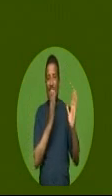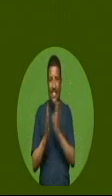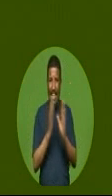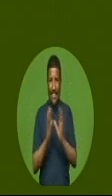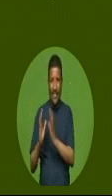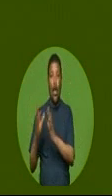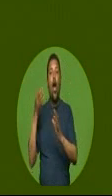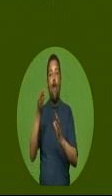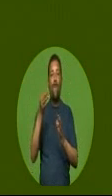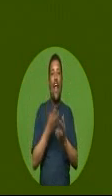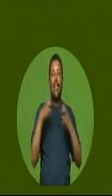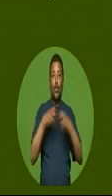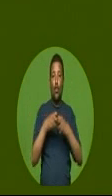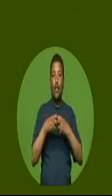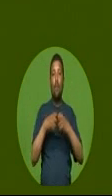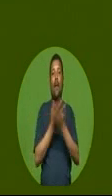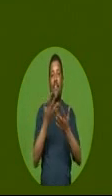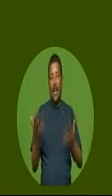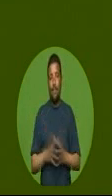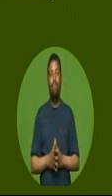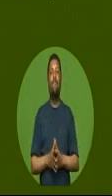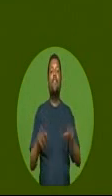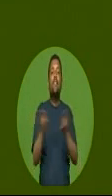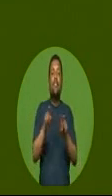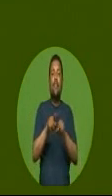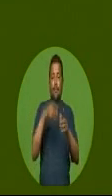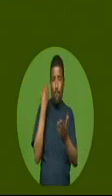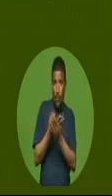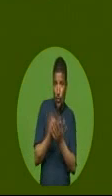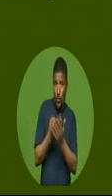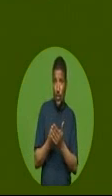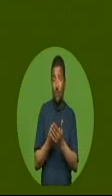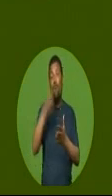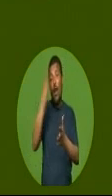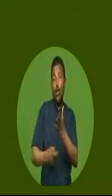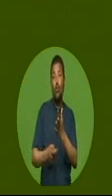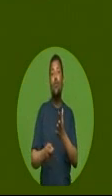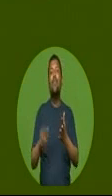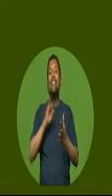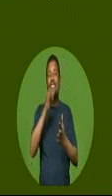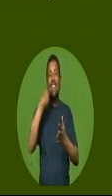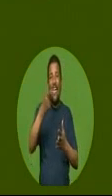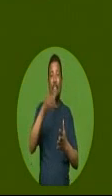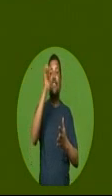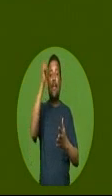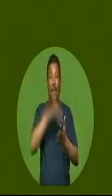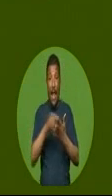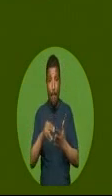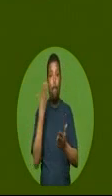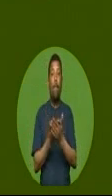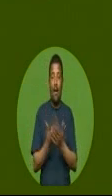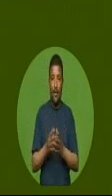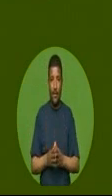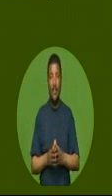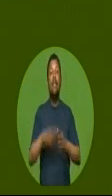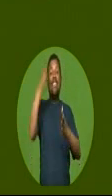electronic materials. If its monetary value is, say, 10 million birr,